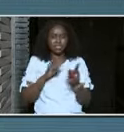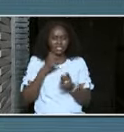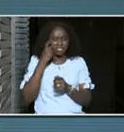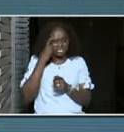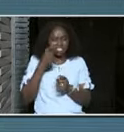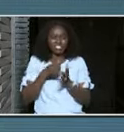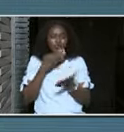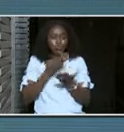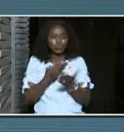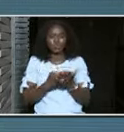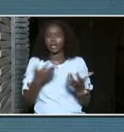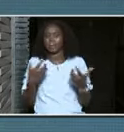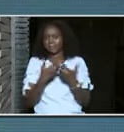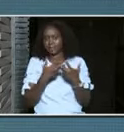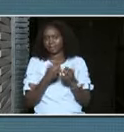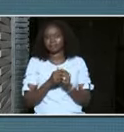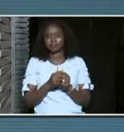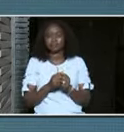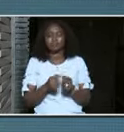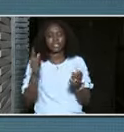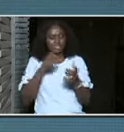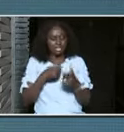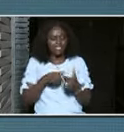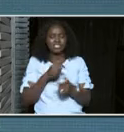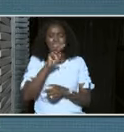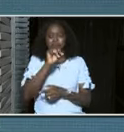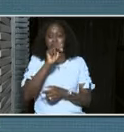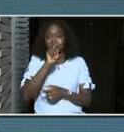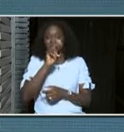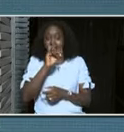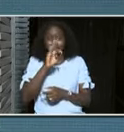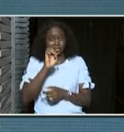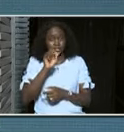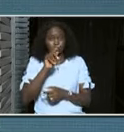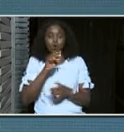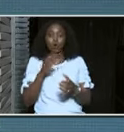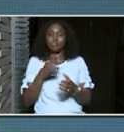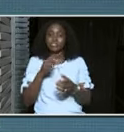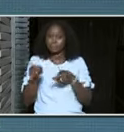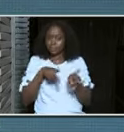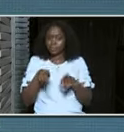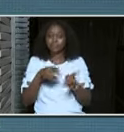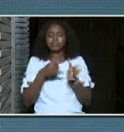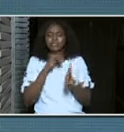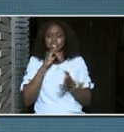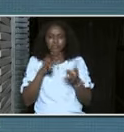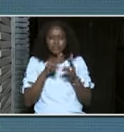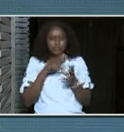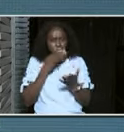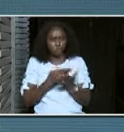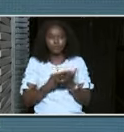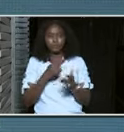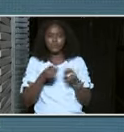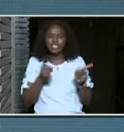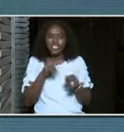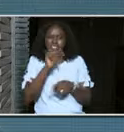that. And then the manifesto of the party, it's very good but needs